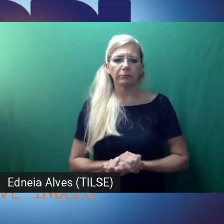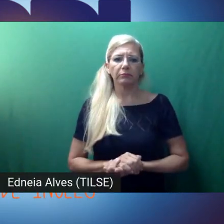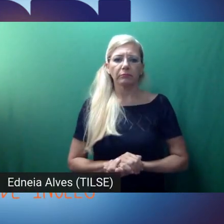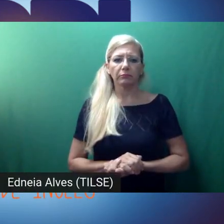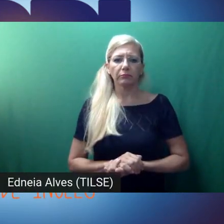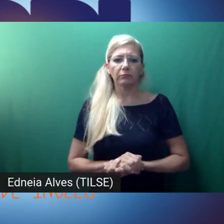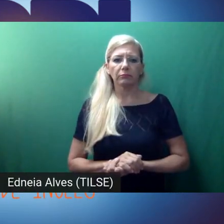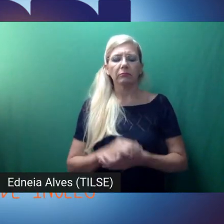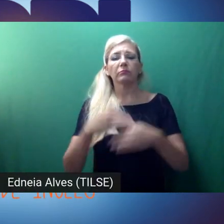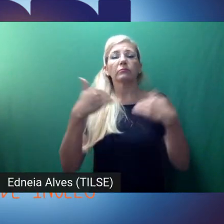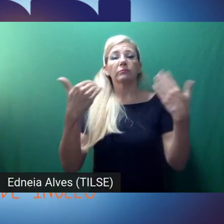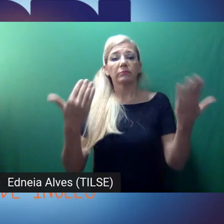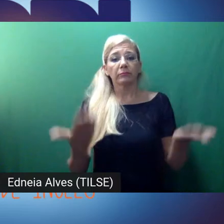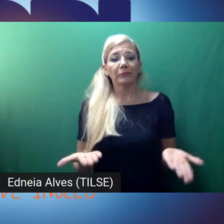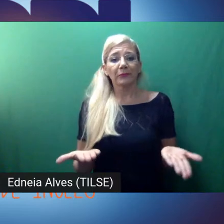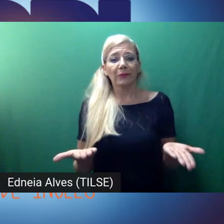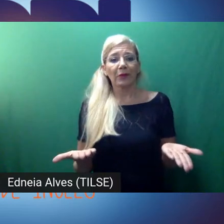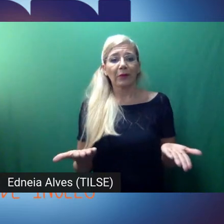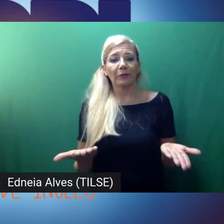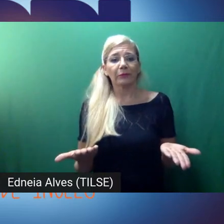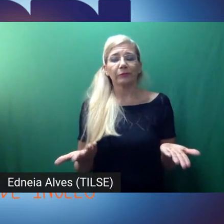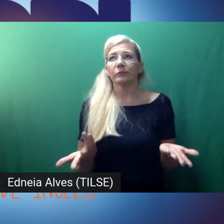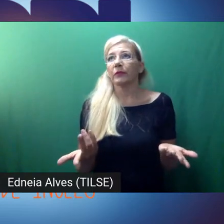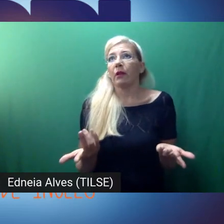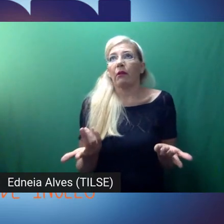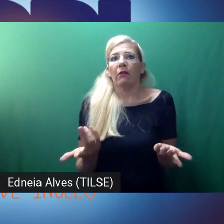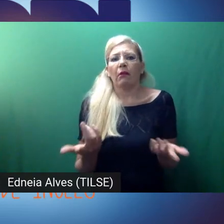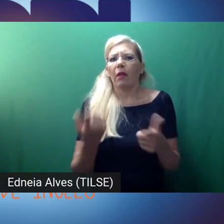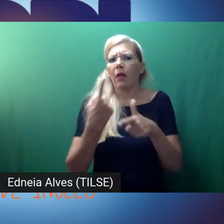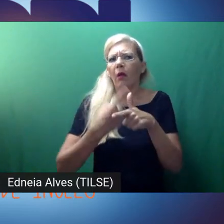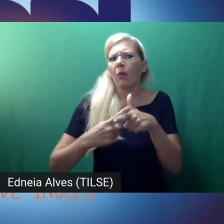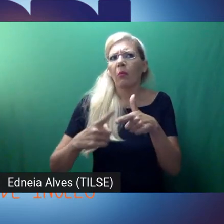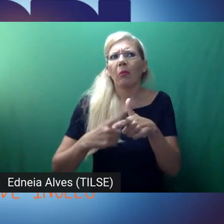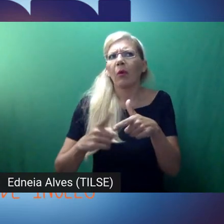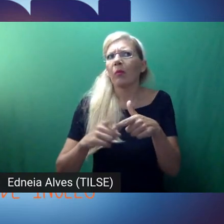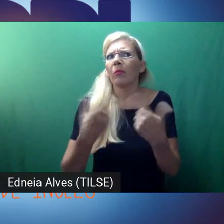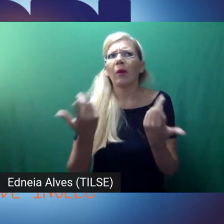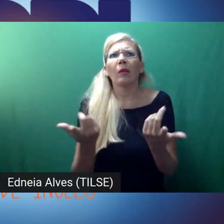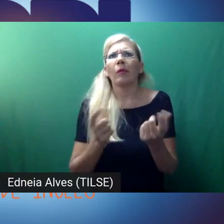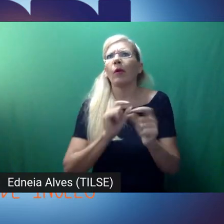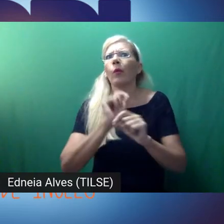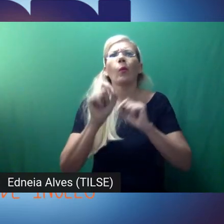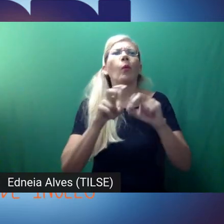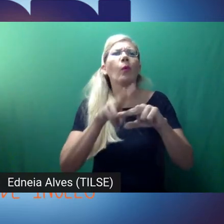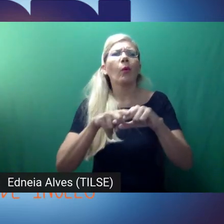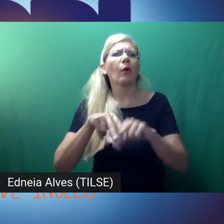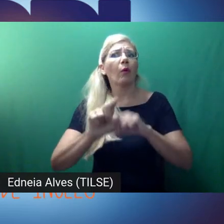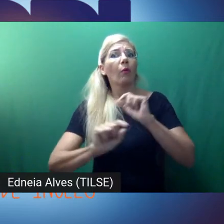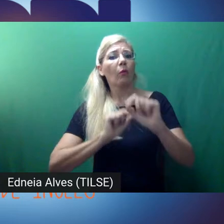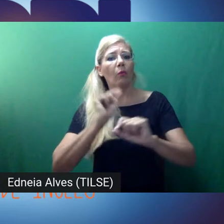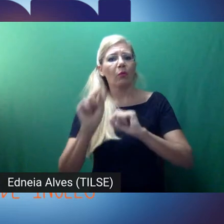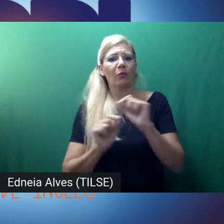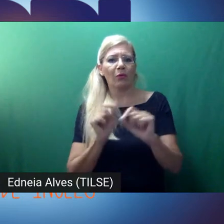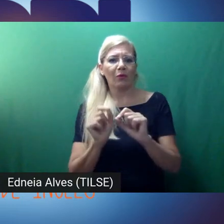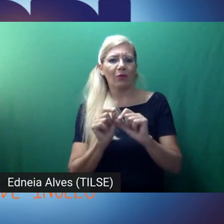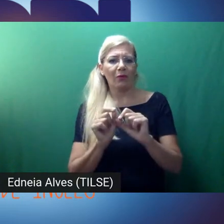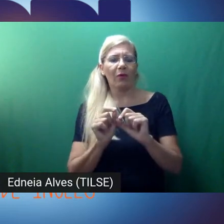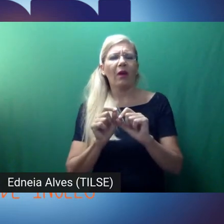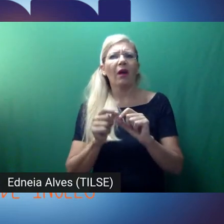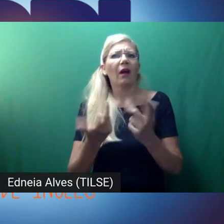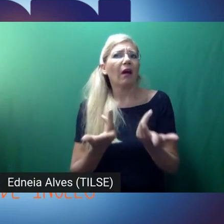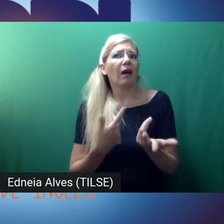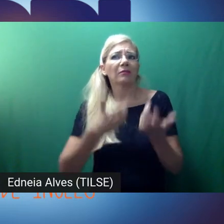So why is this problematic? Okay, why are we talking about